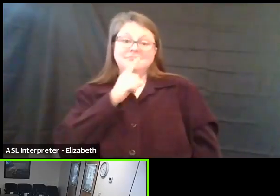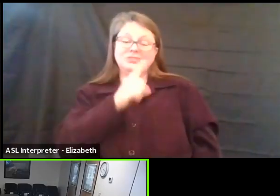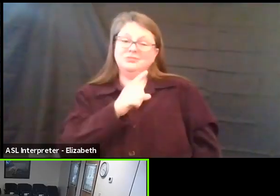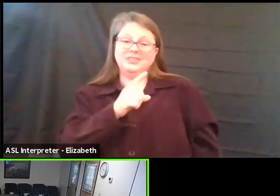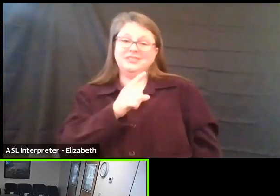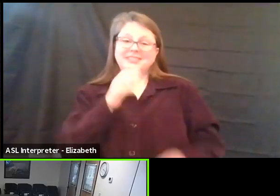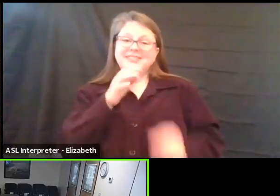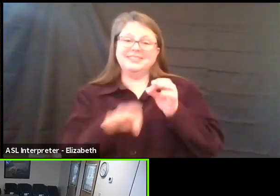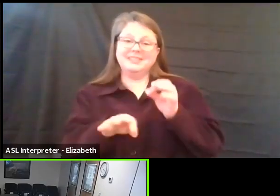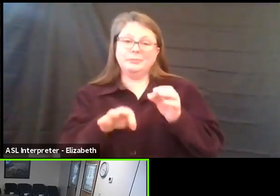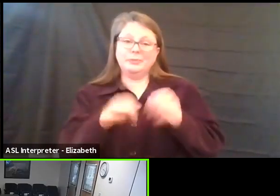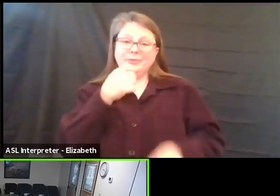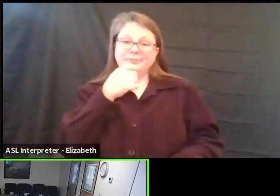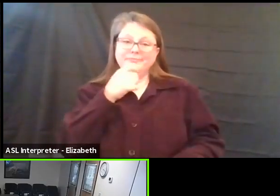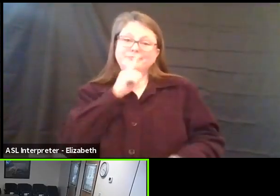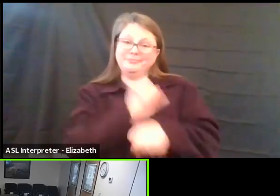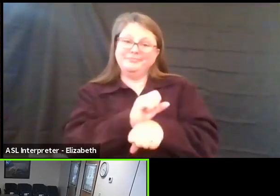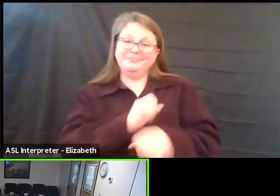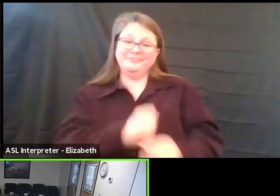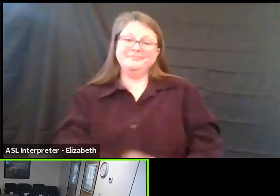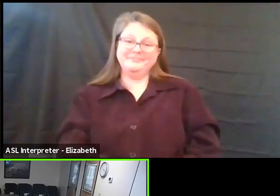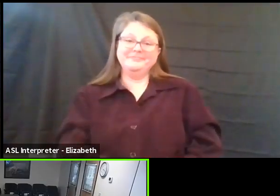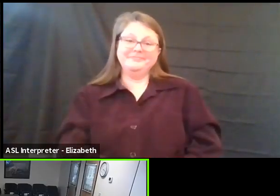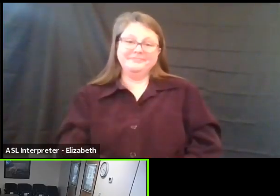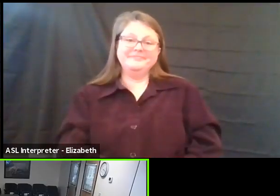Even I was able to do that.